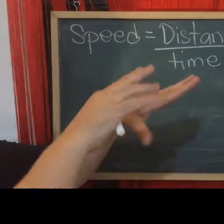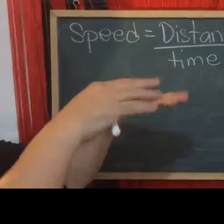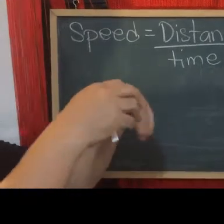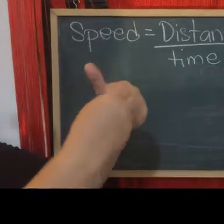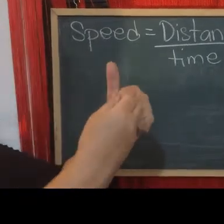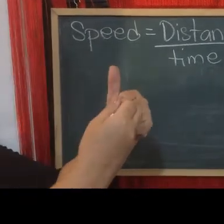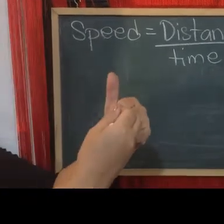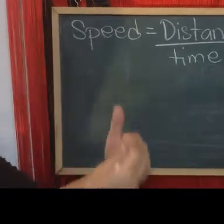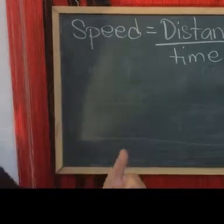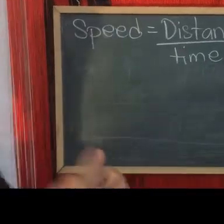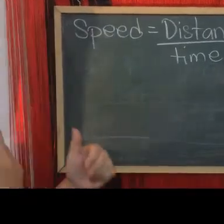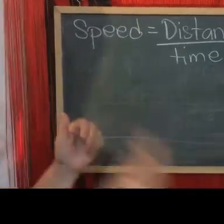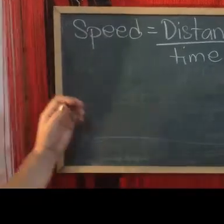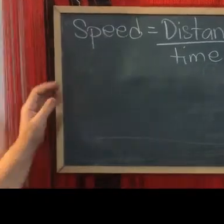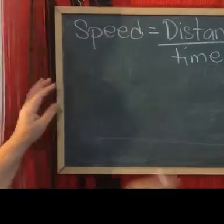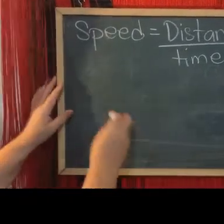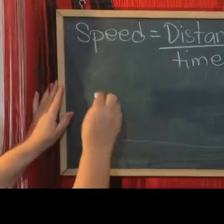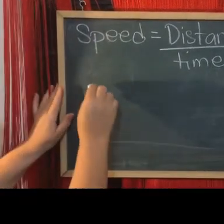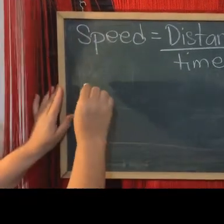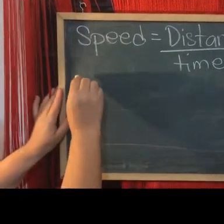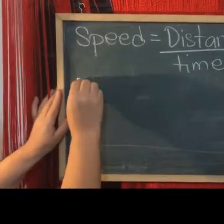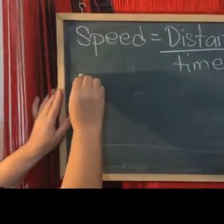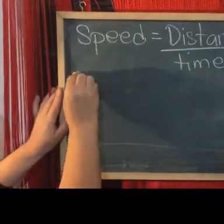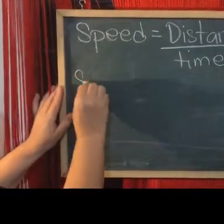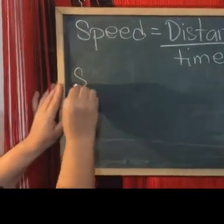time. How? Let's say